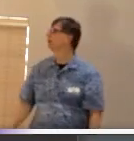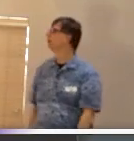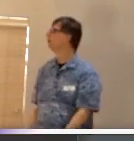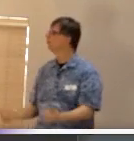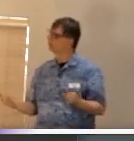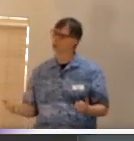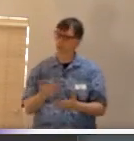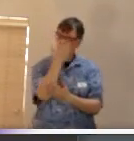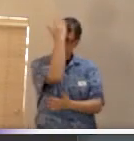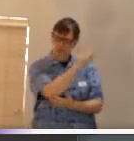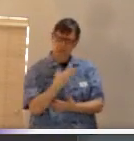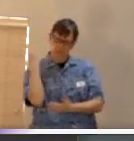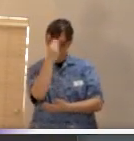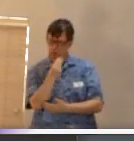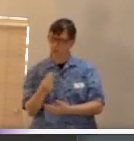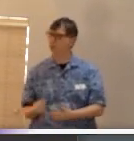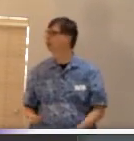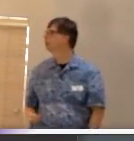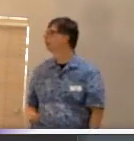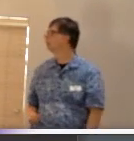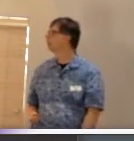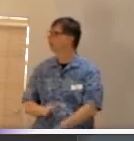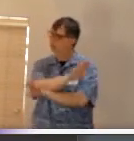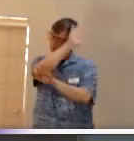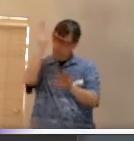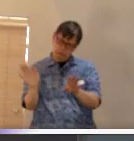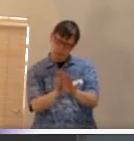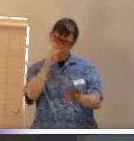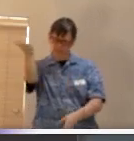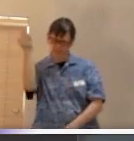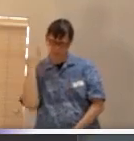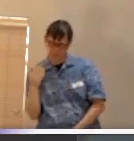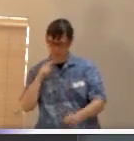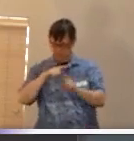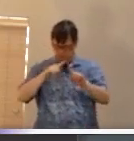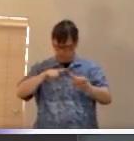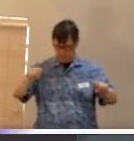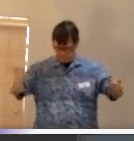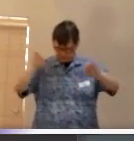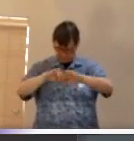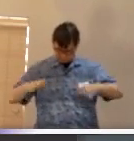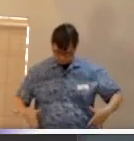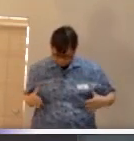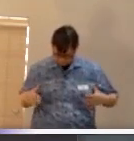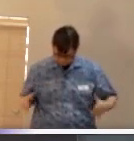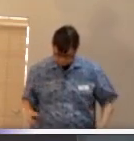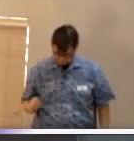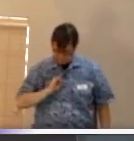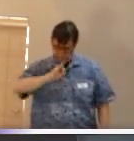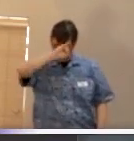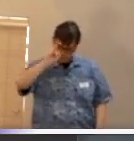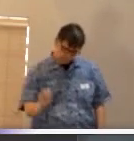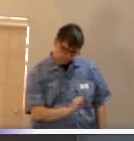be clear that I'm not insinuating that all of us have a negative reference towards life. I'm just saying that we